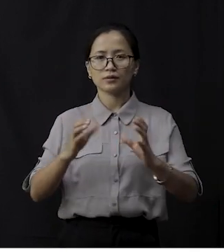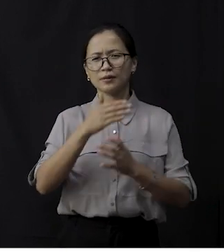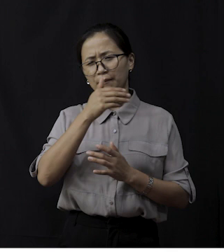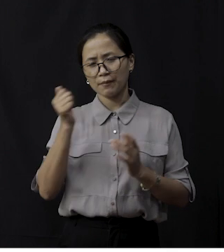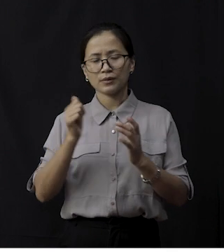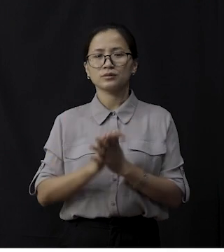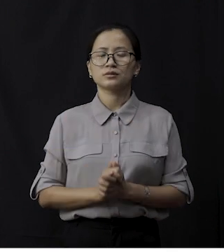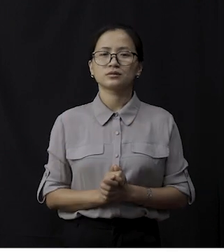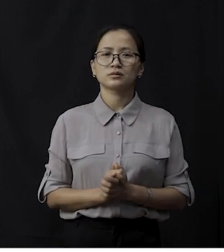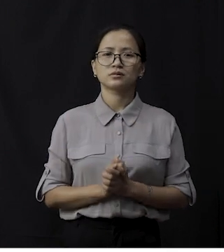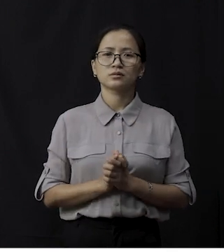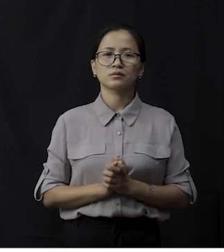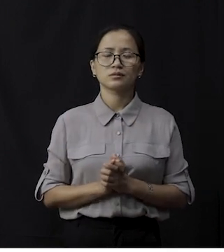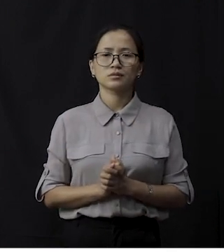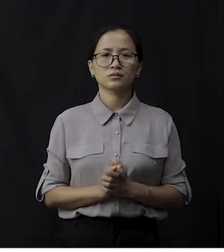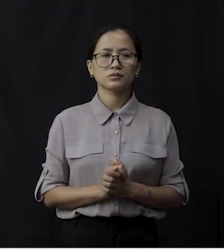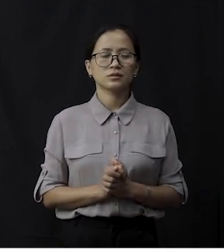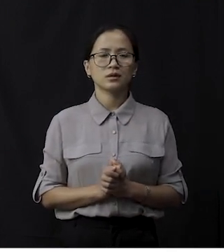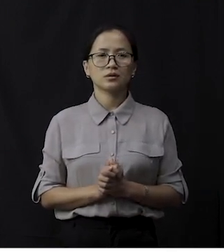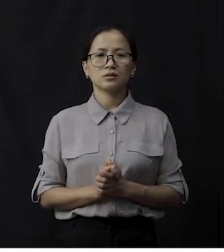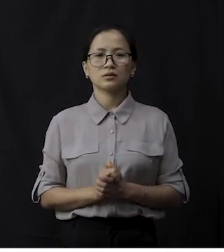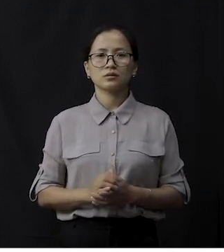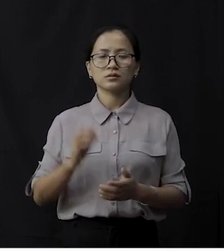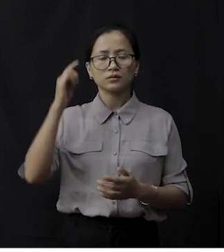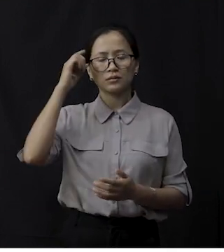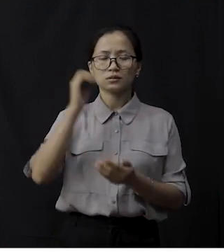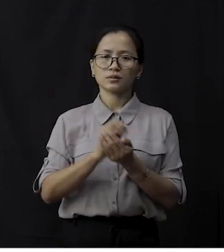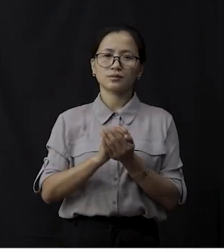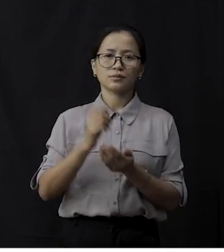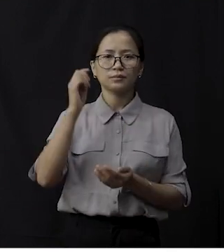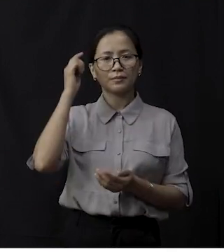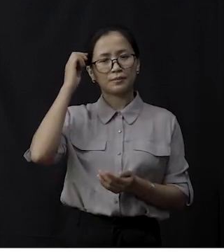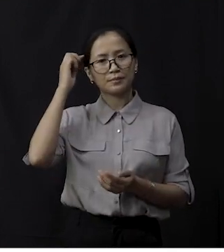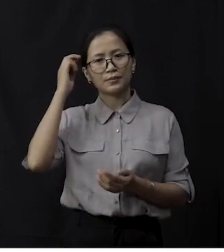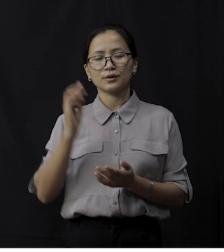plants, okay? And keep in mind the